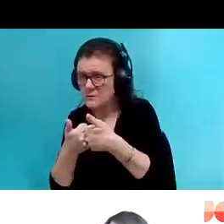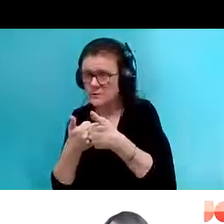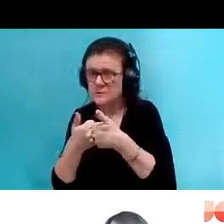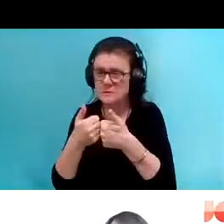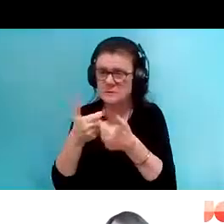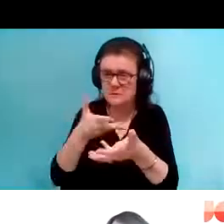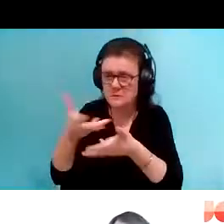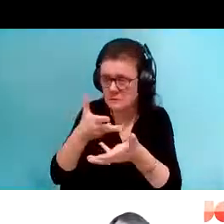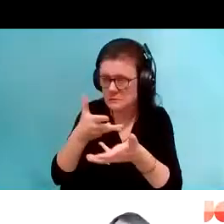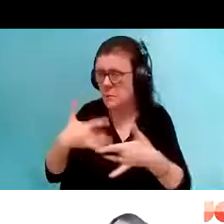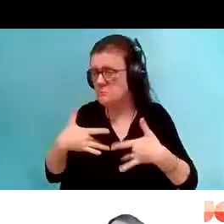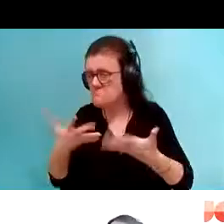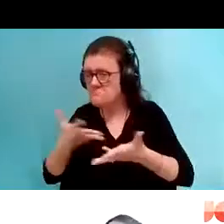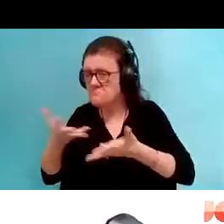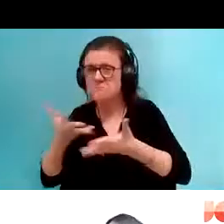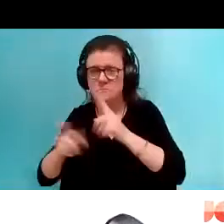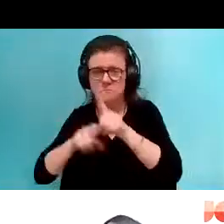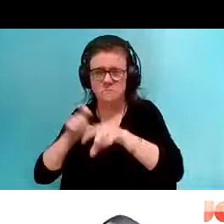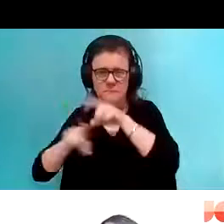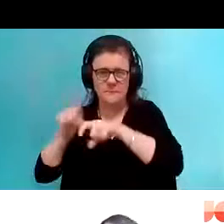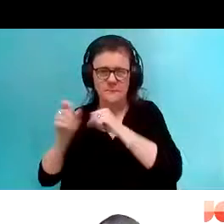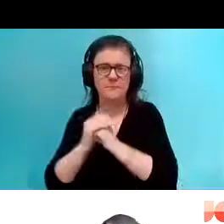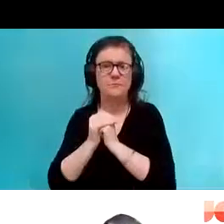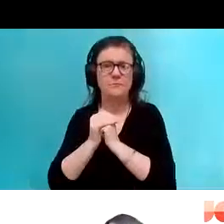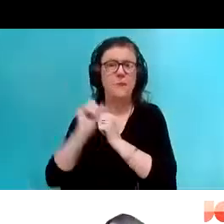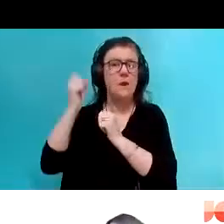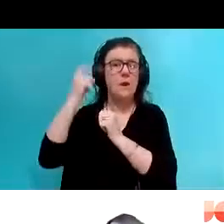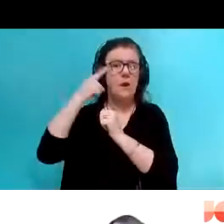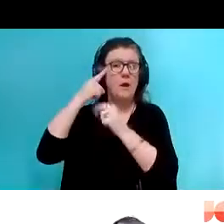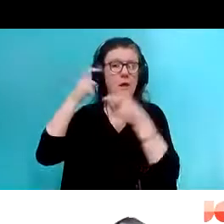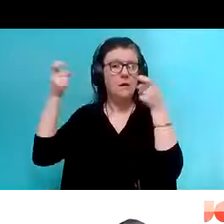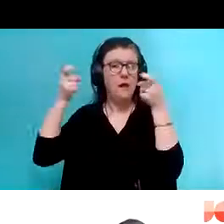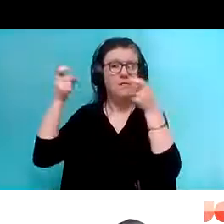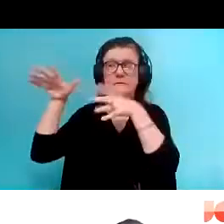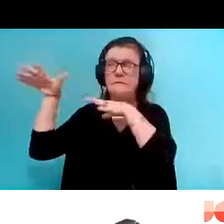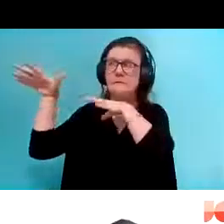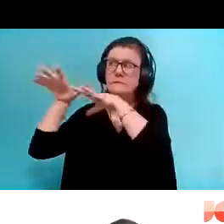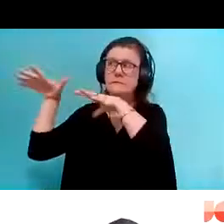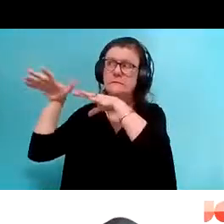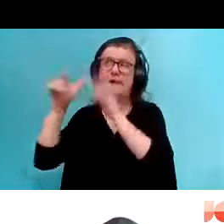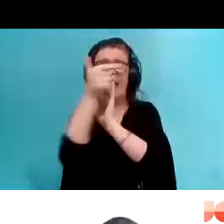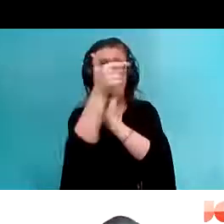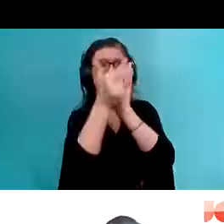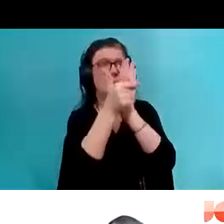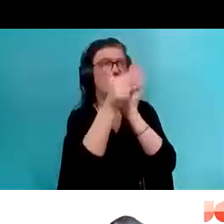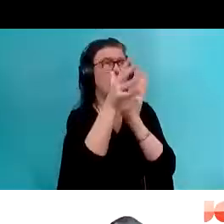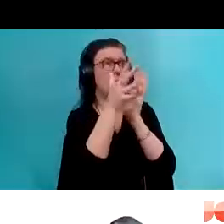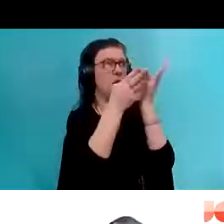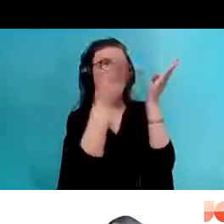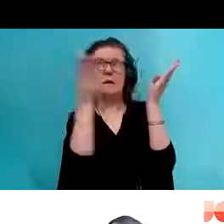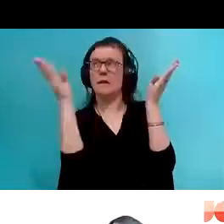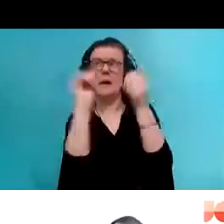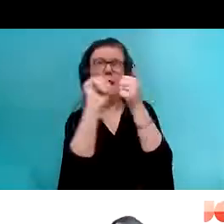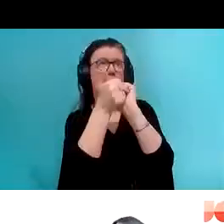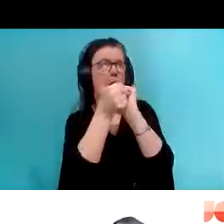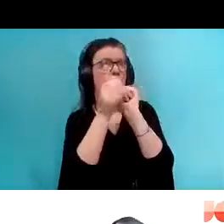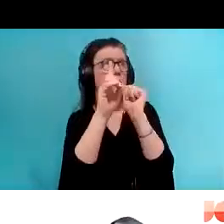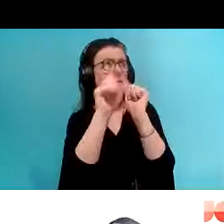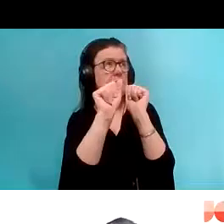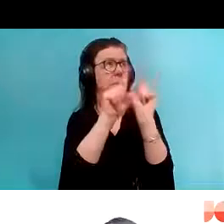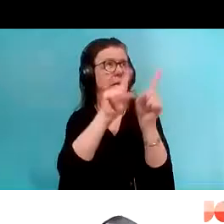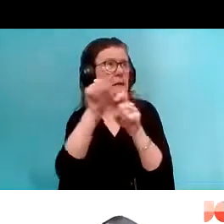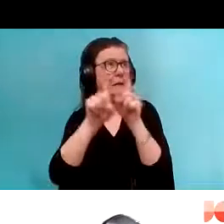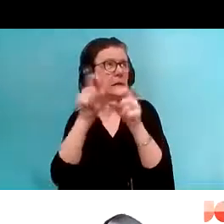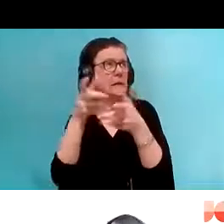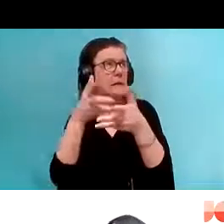the ecosystem. We looked at governance and legal frameworks that were in place to collect disability relevant data.